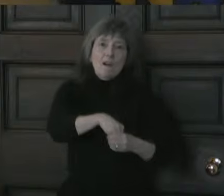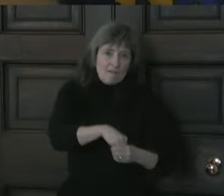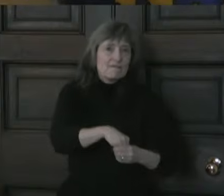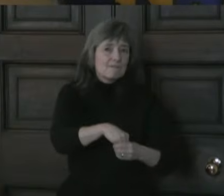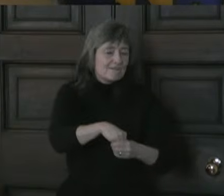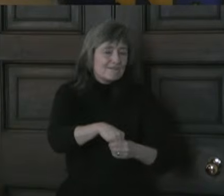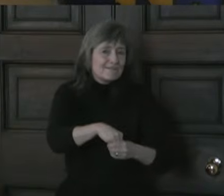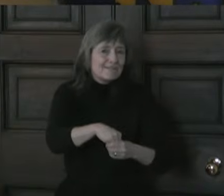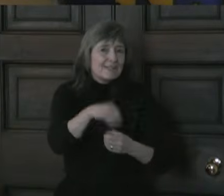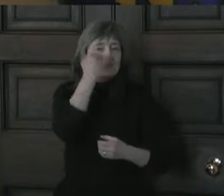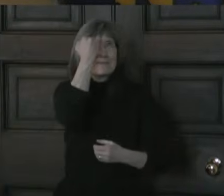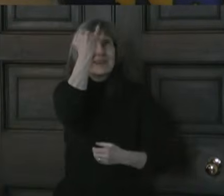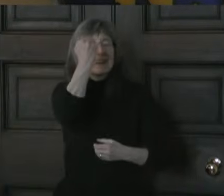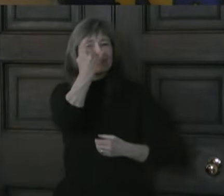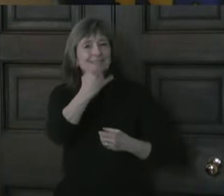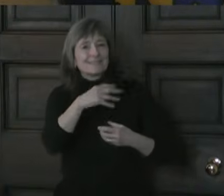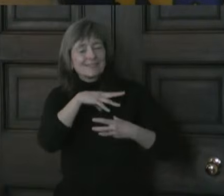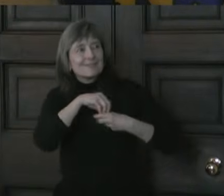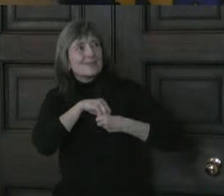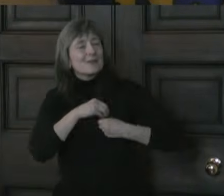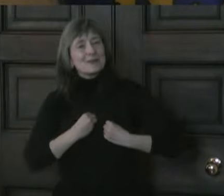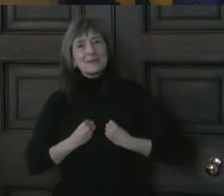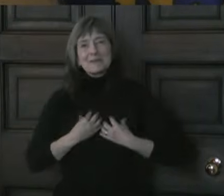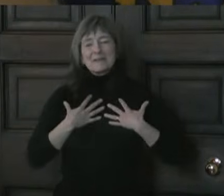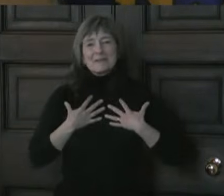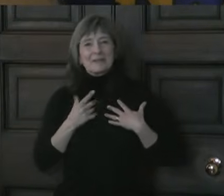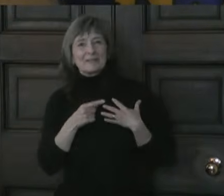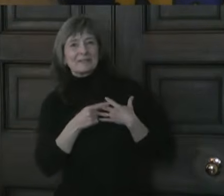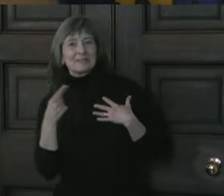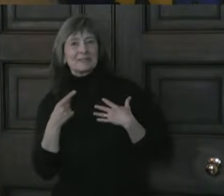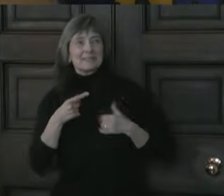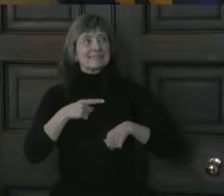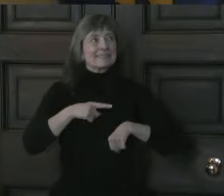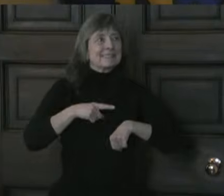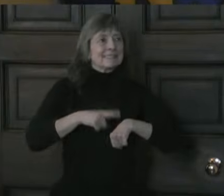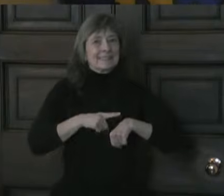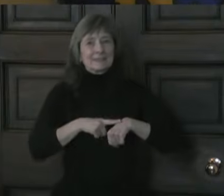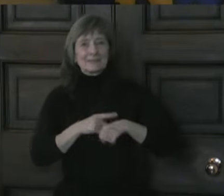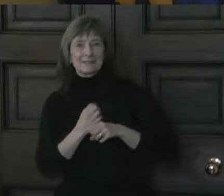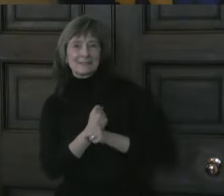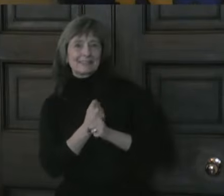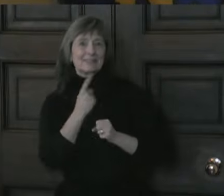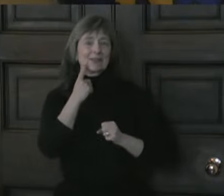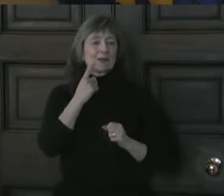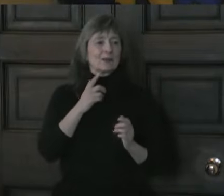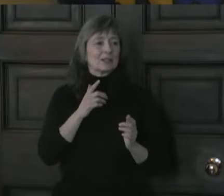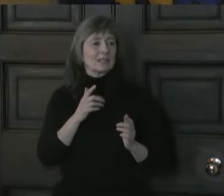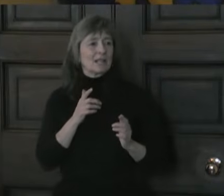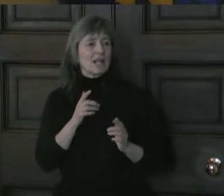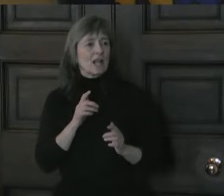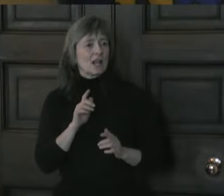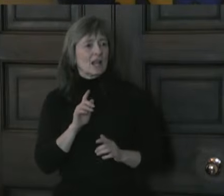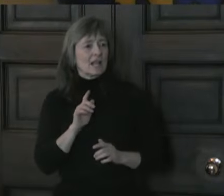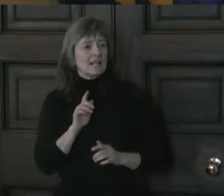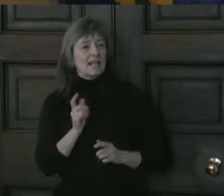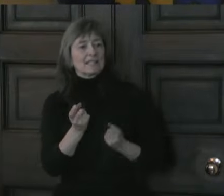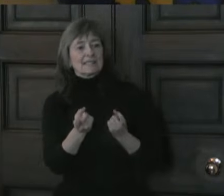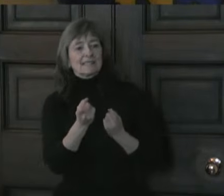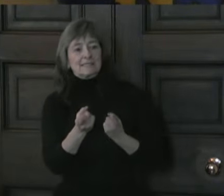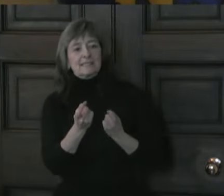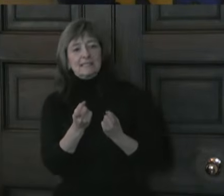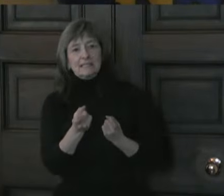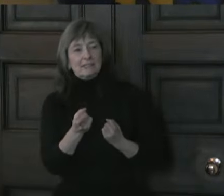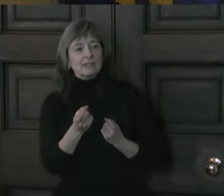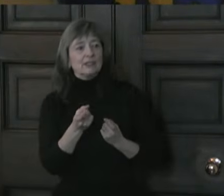in and enjoying the exhilaration of a first run down a ski hill. Imagine that. You